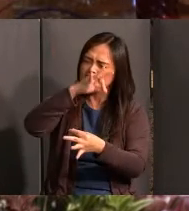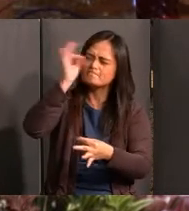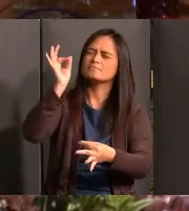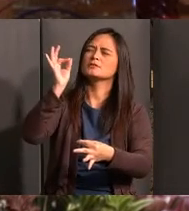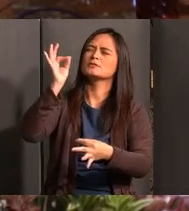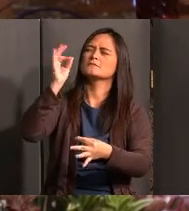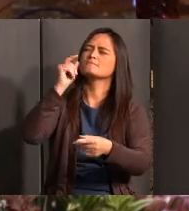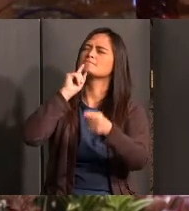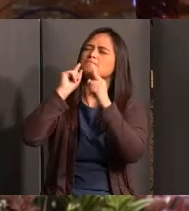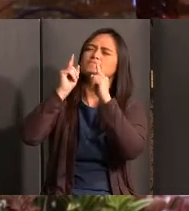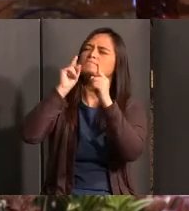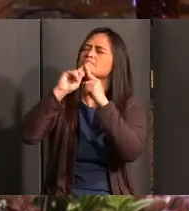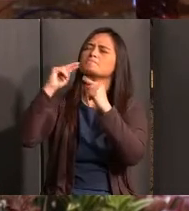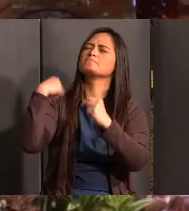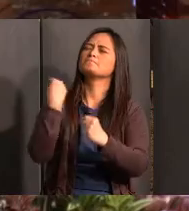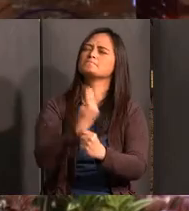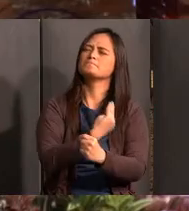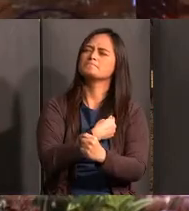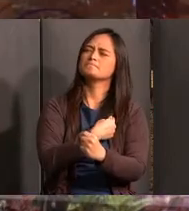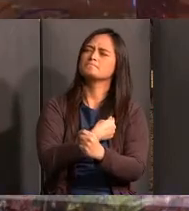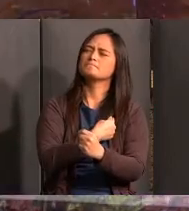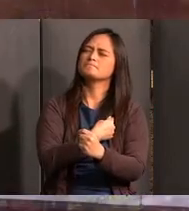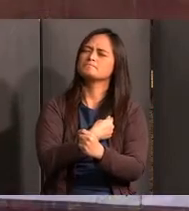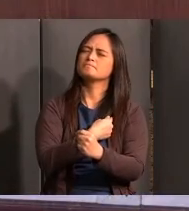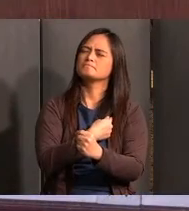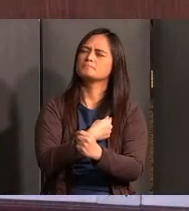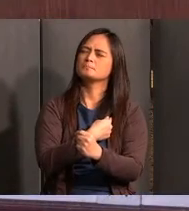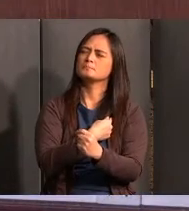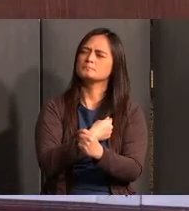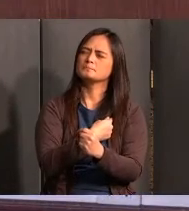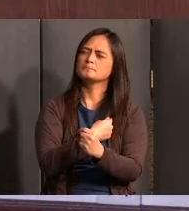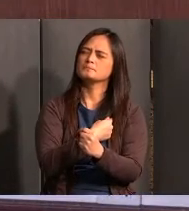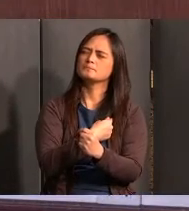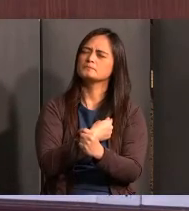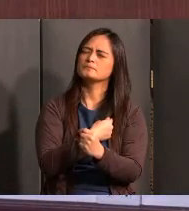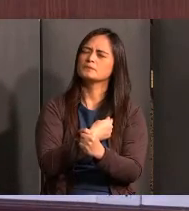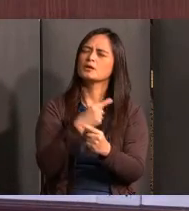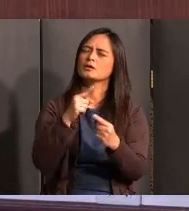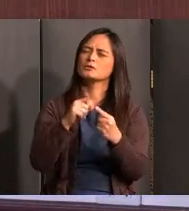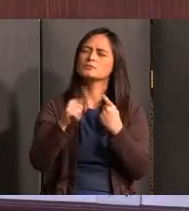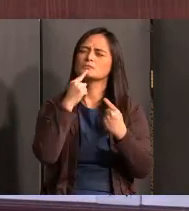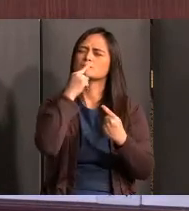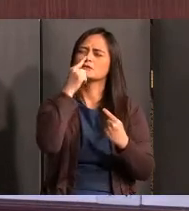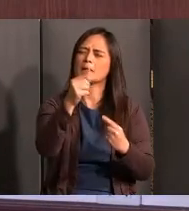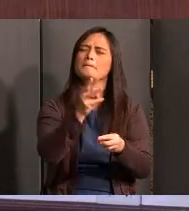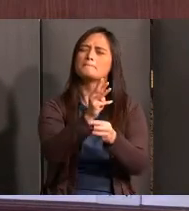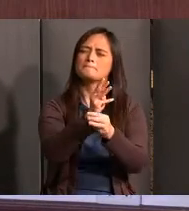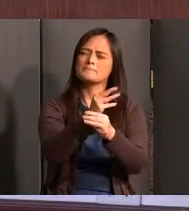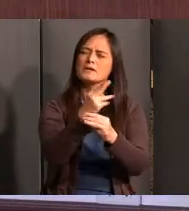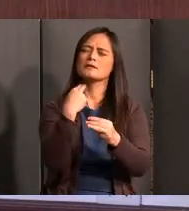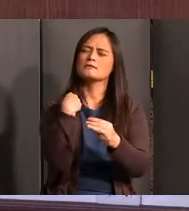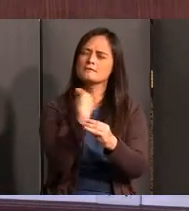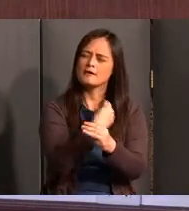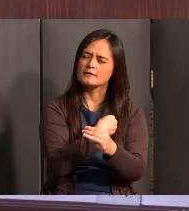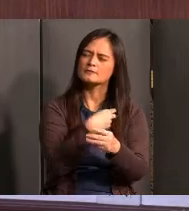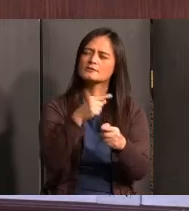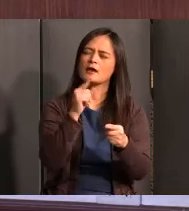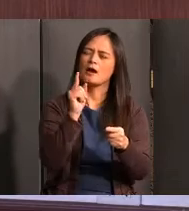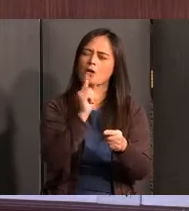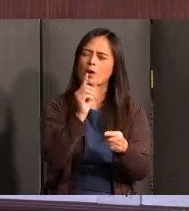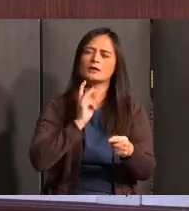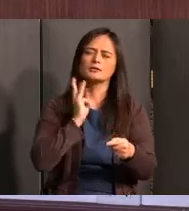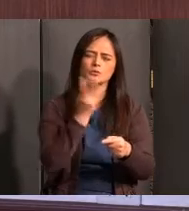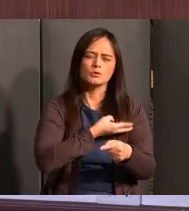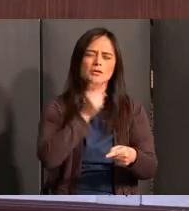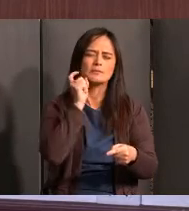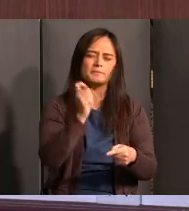really convict us. We want to come to you and to be able to say, Lord, make us to be what we should